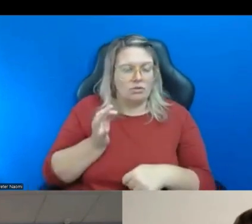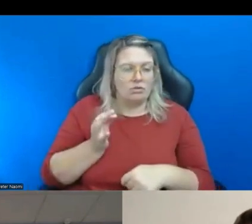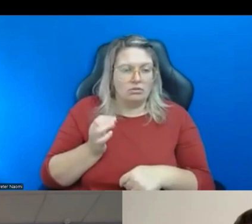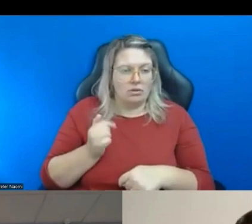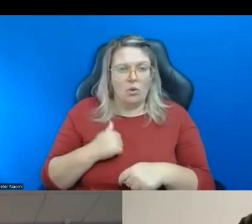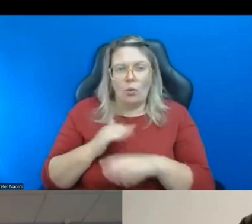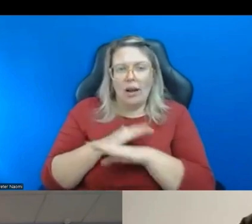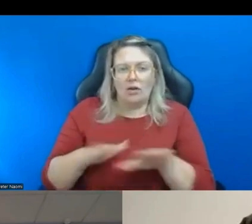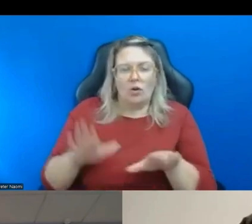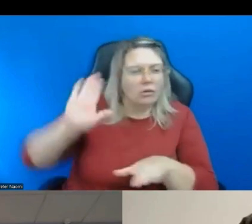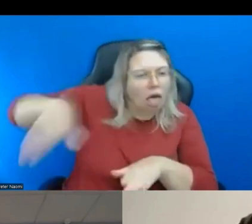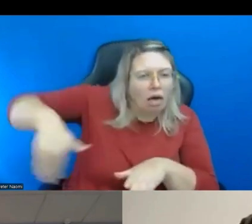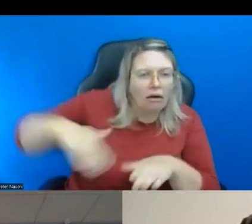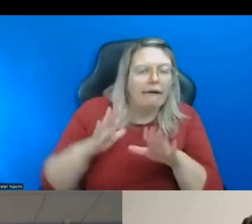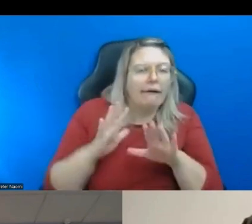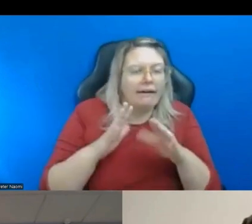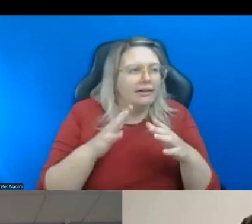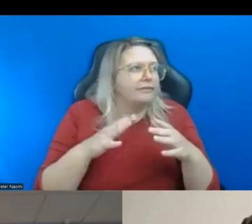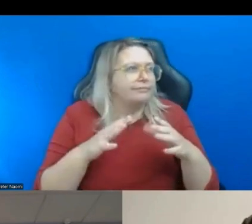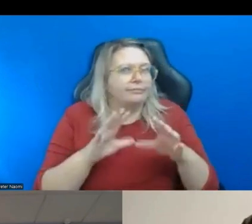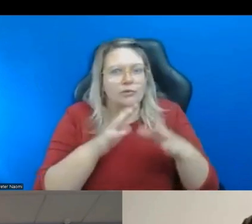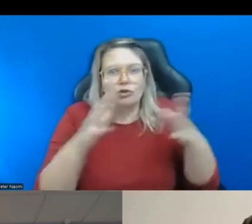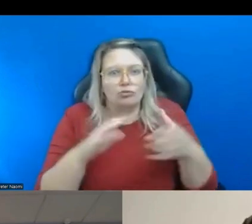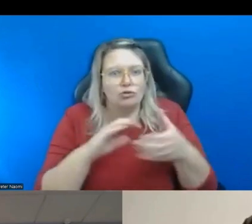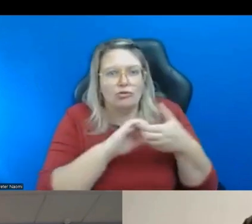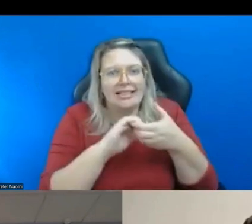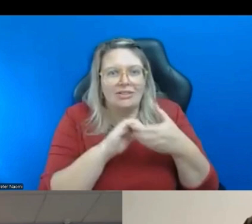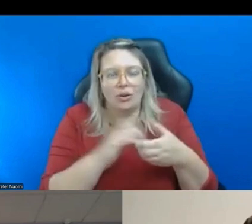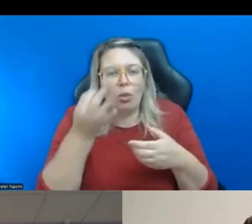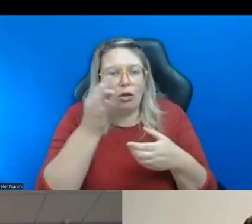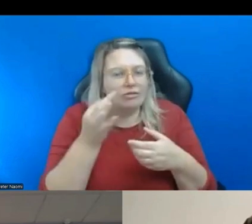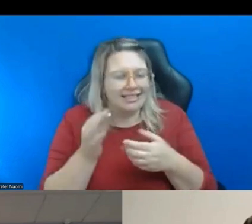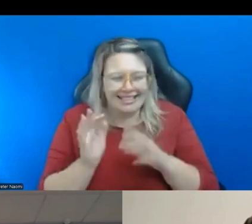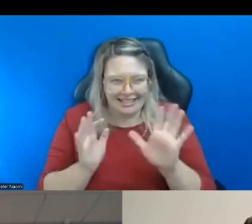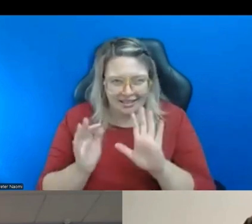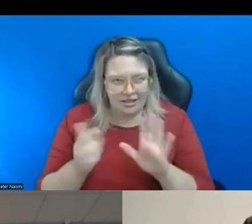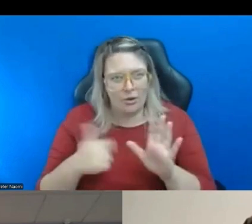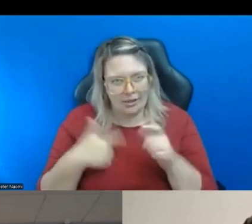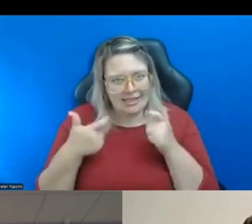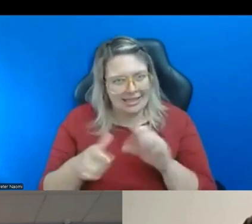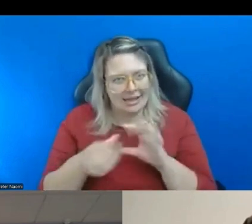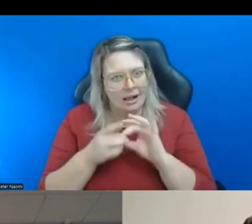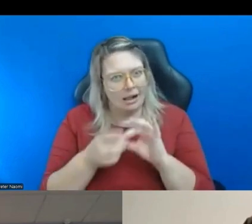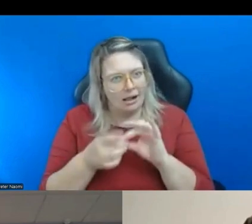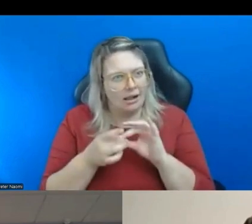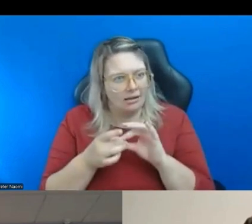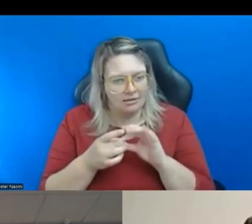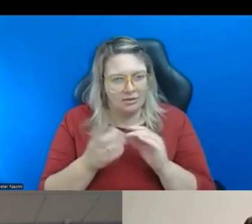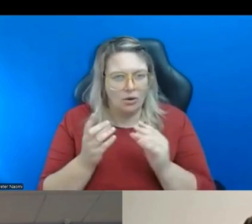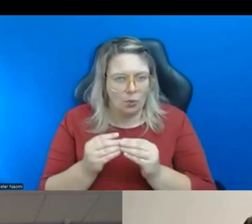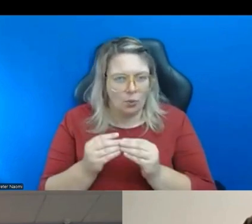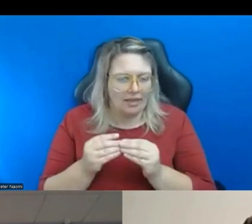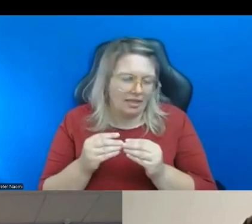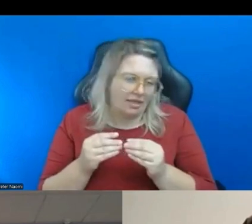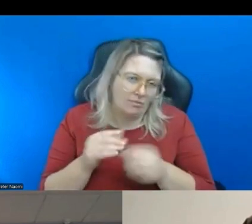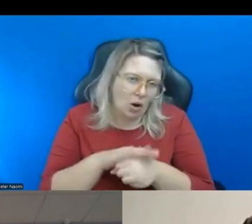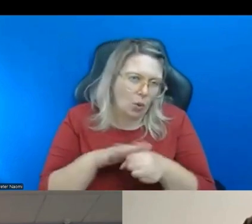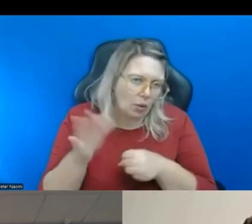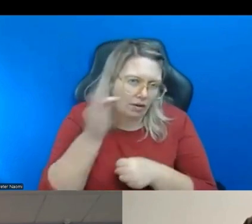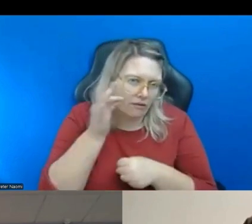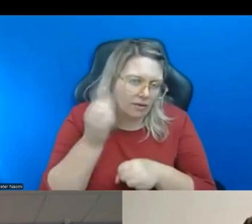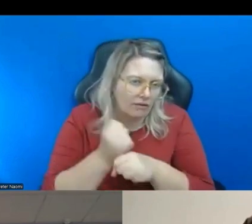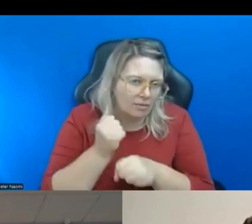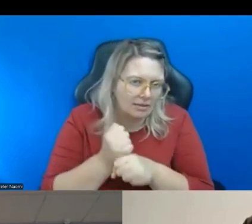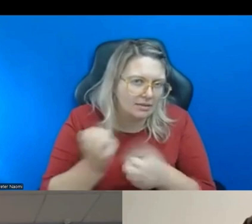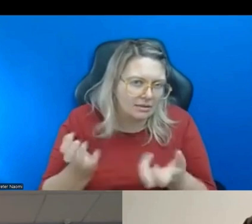our focus is on strategic authorities to the exclusion of local government. They will be operating in different ways to do different